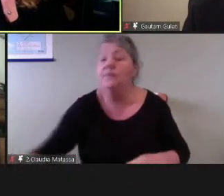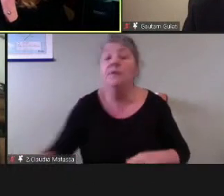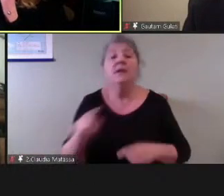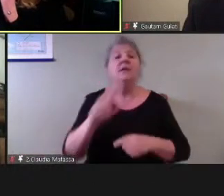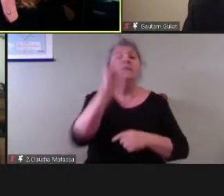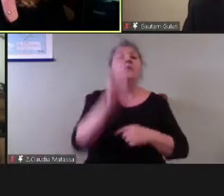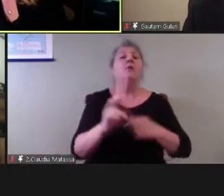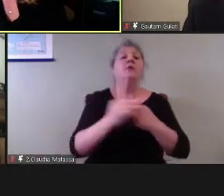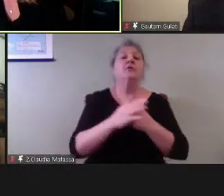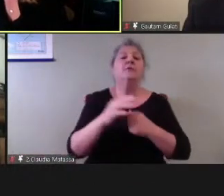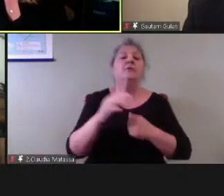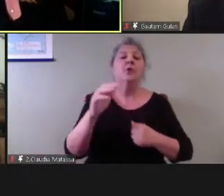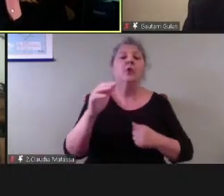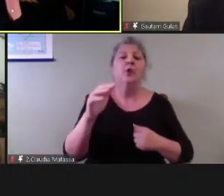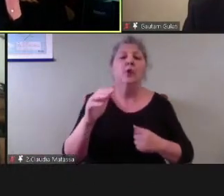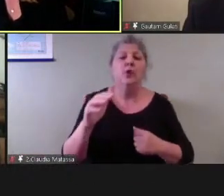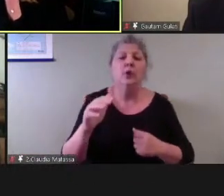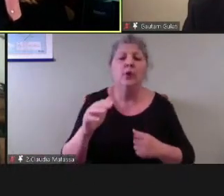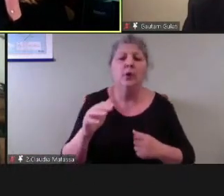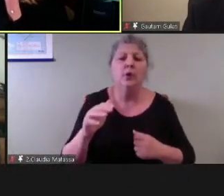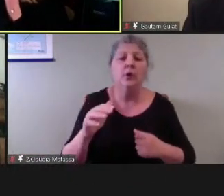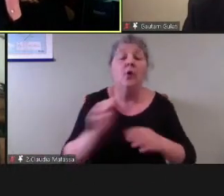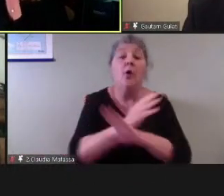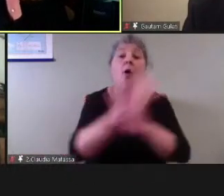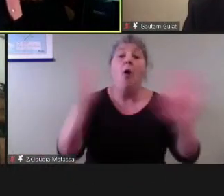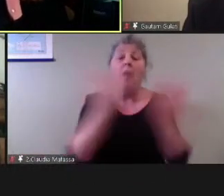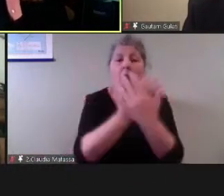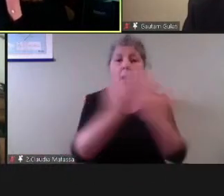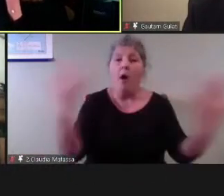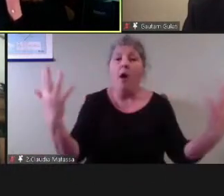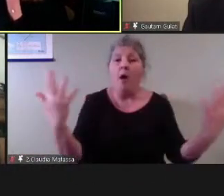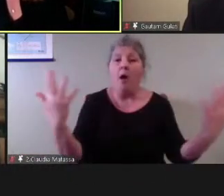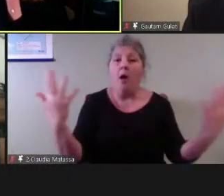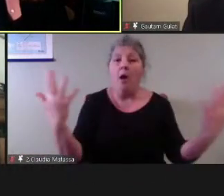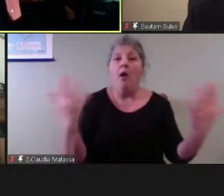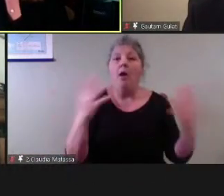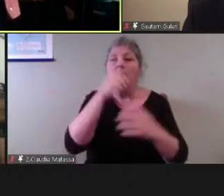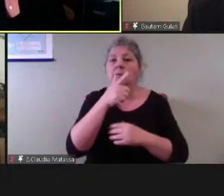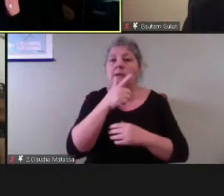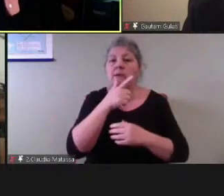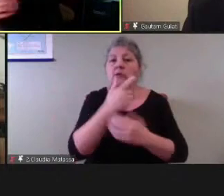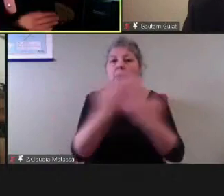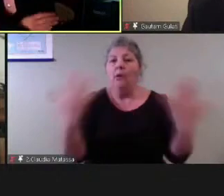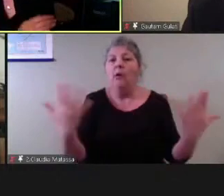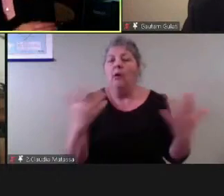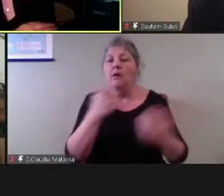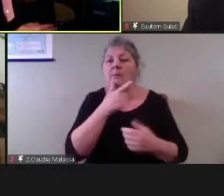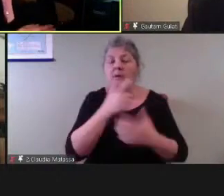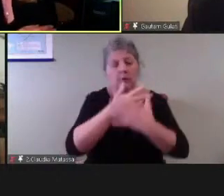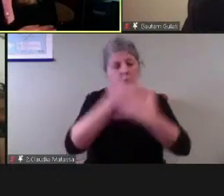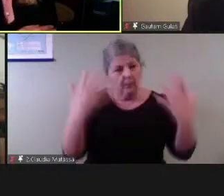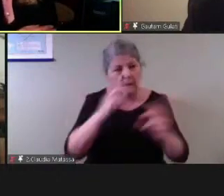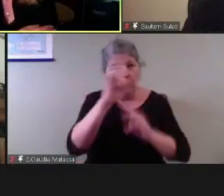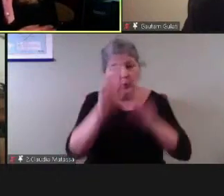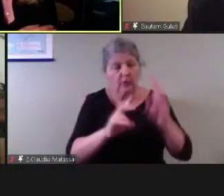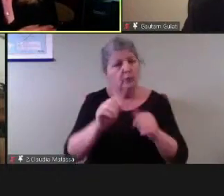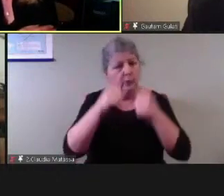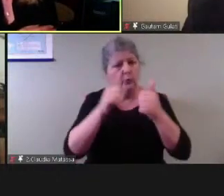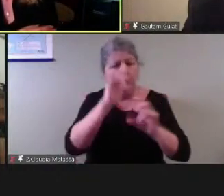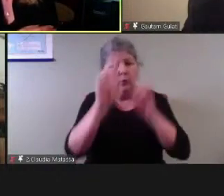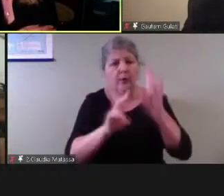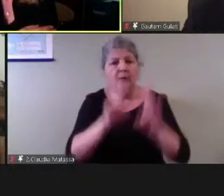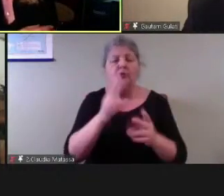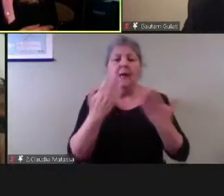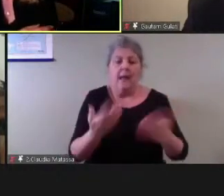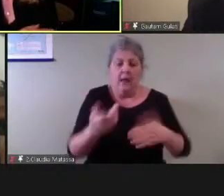for all speakers, and again from Cormac, but it's quite a big question, but a good question, which is, how best do